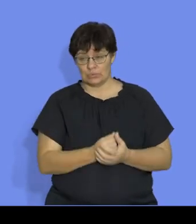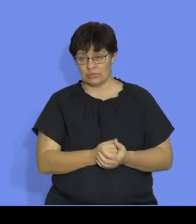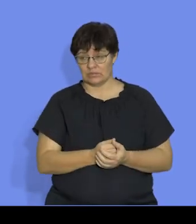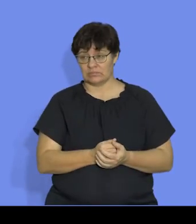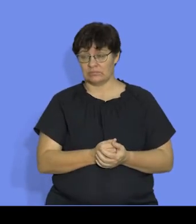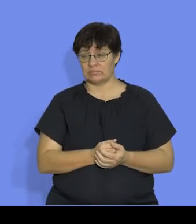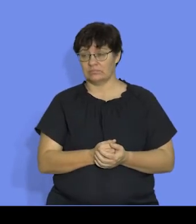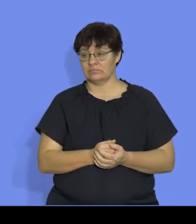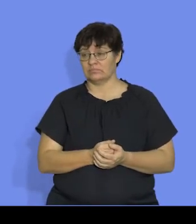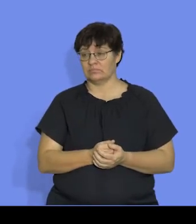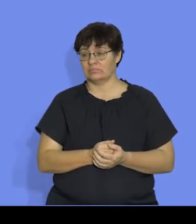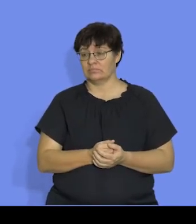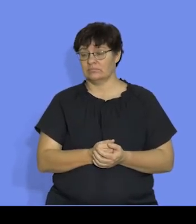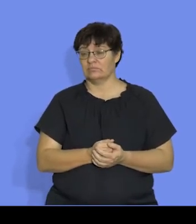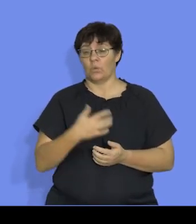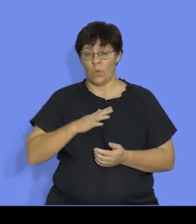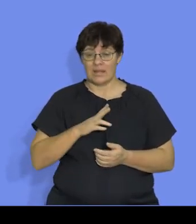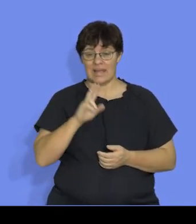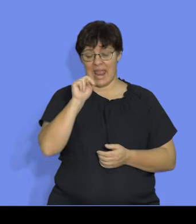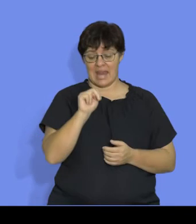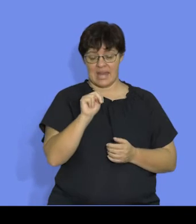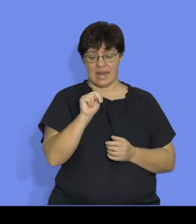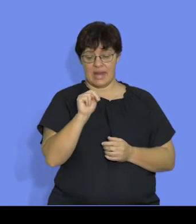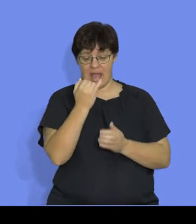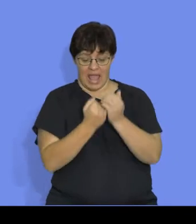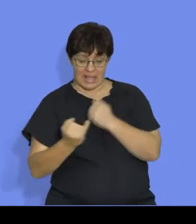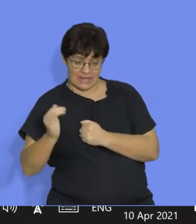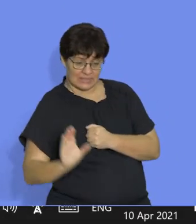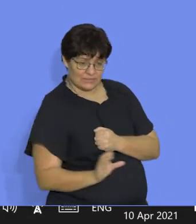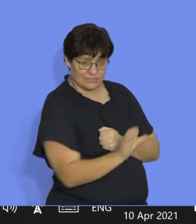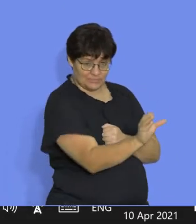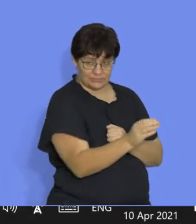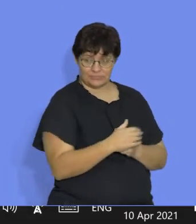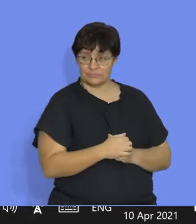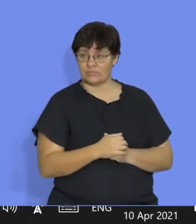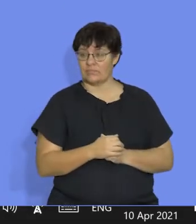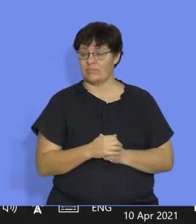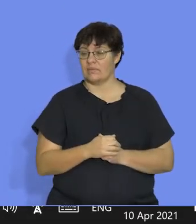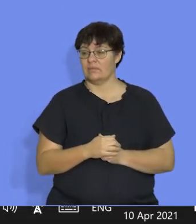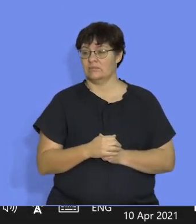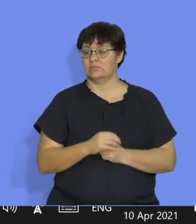everybody, is to try and isolate the n. So I'm first going to say